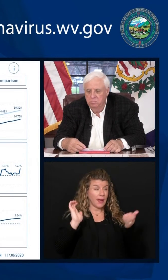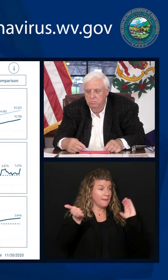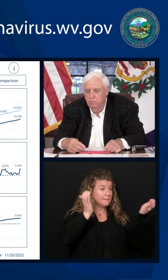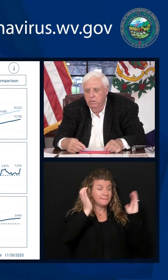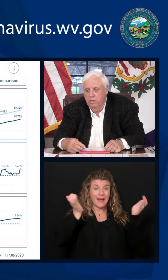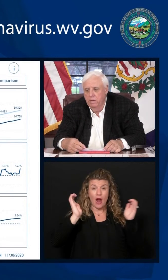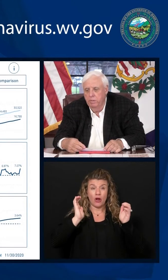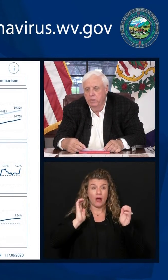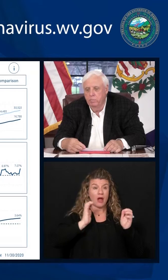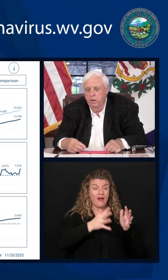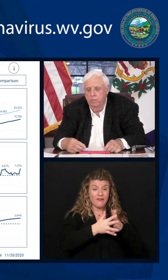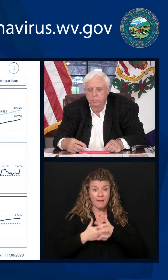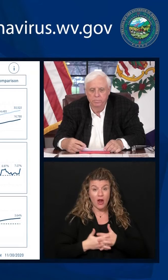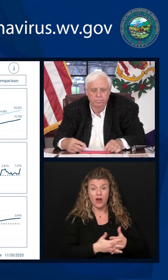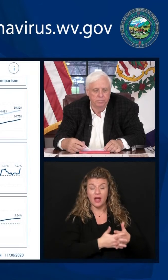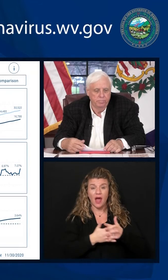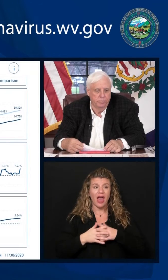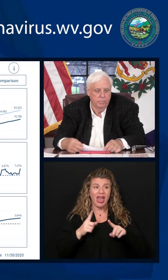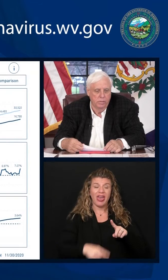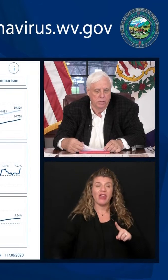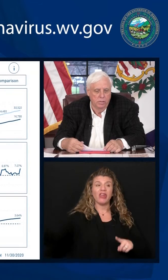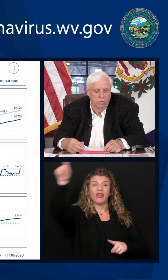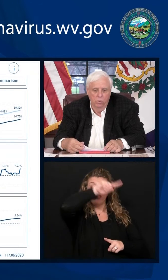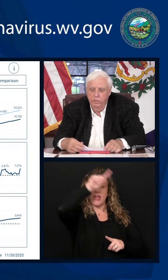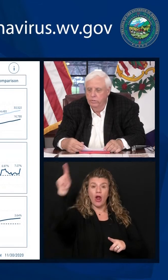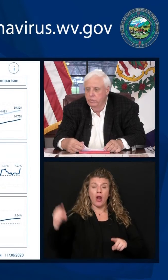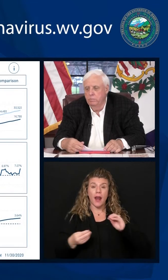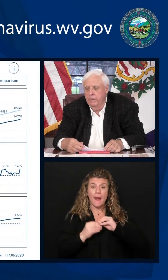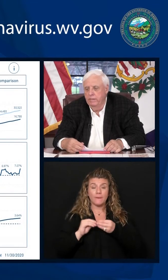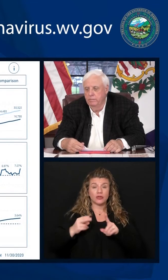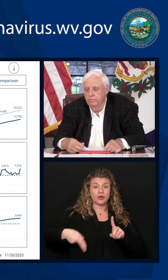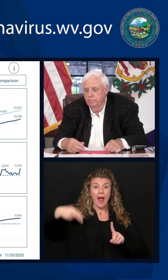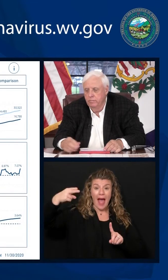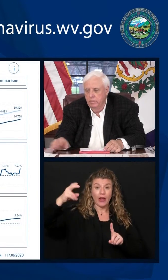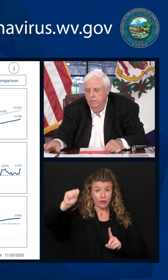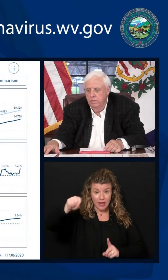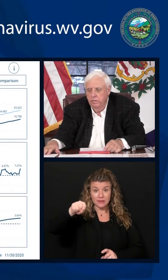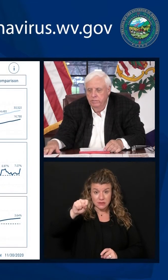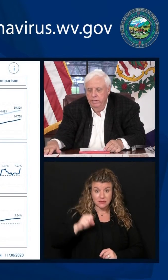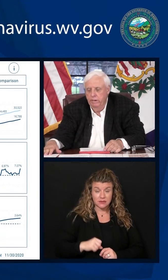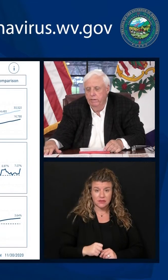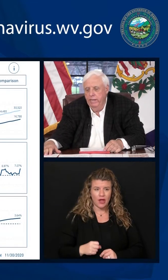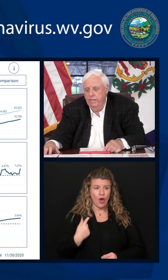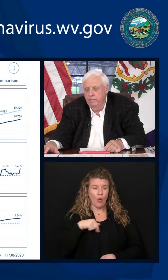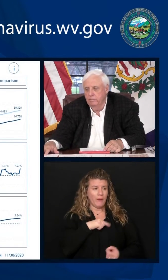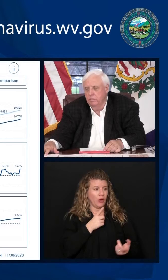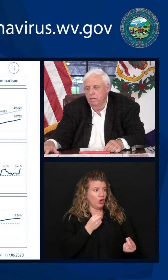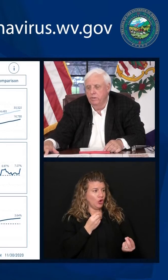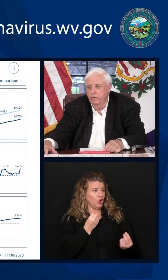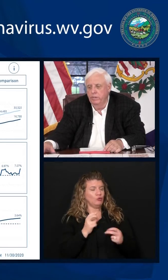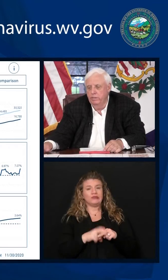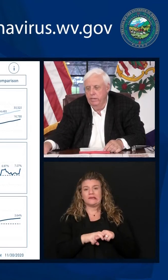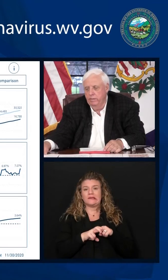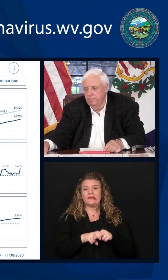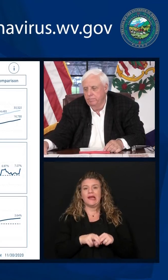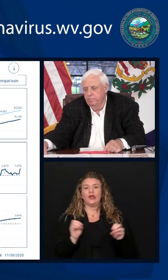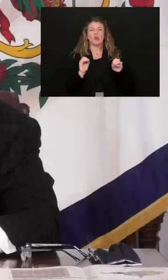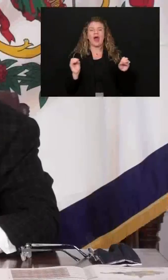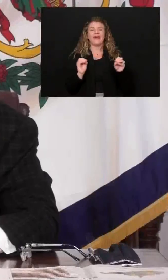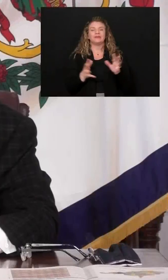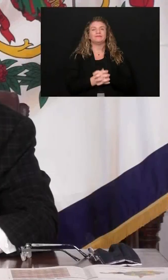America, you got a bigger problem. What are we going to do about it? Sit on our hands and not do